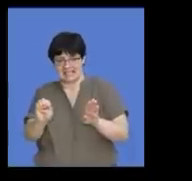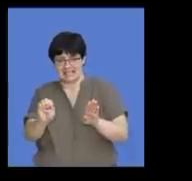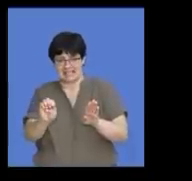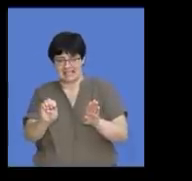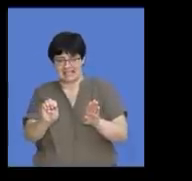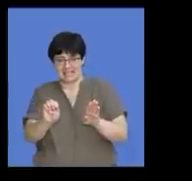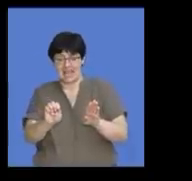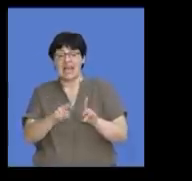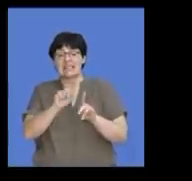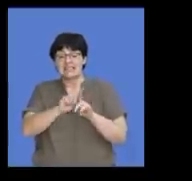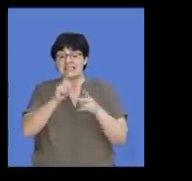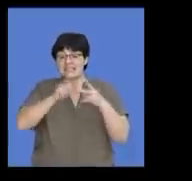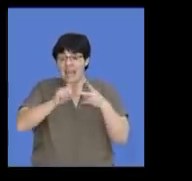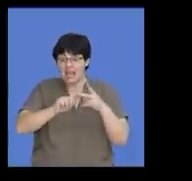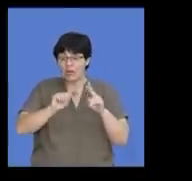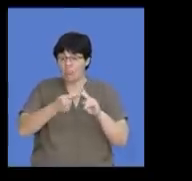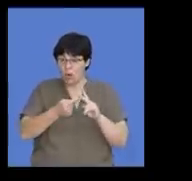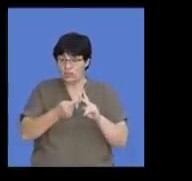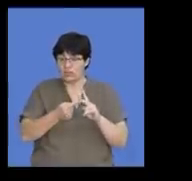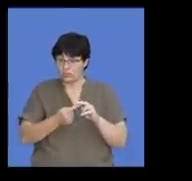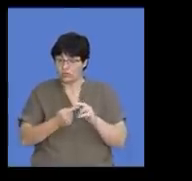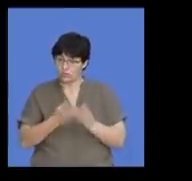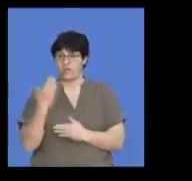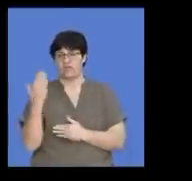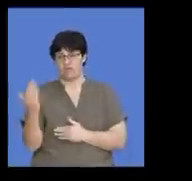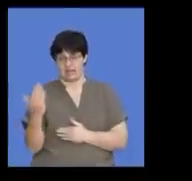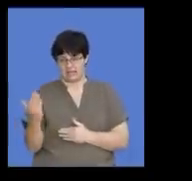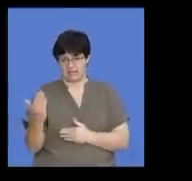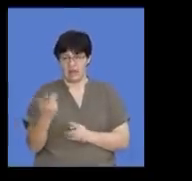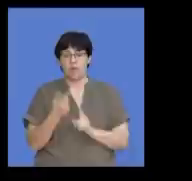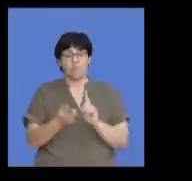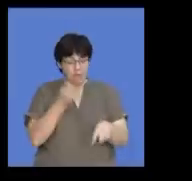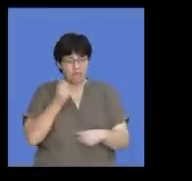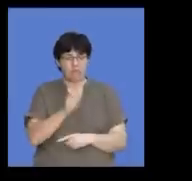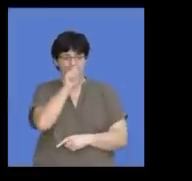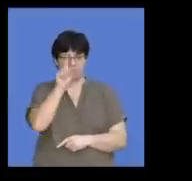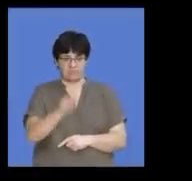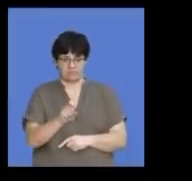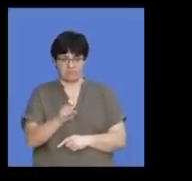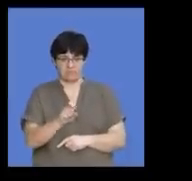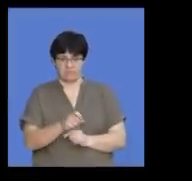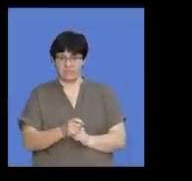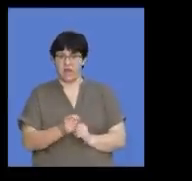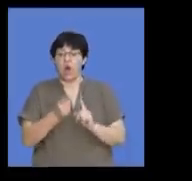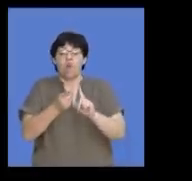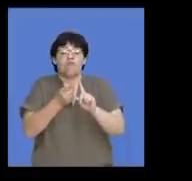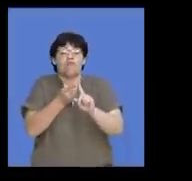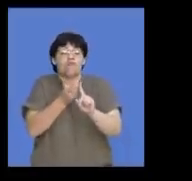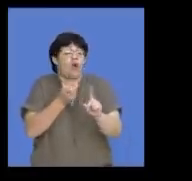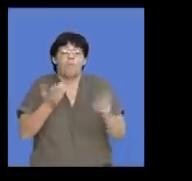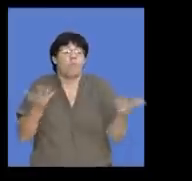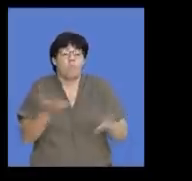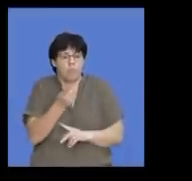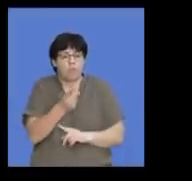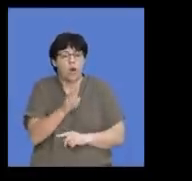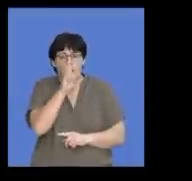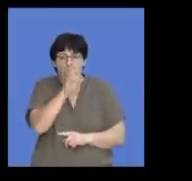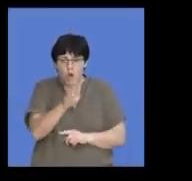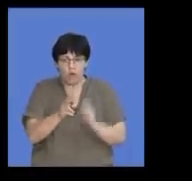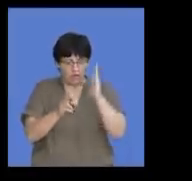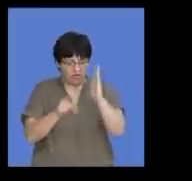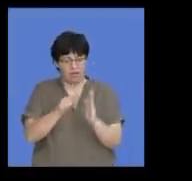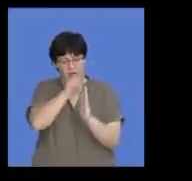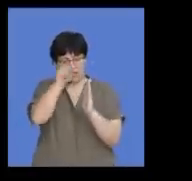the protractor. This is determined from your question, the from point. Note how the protractor looks when